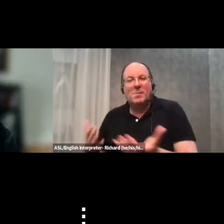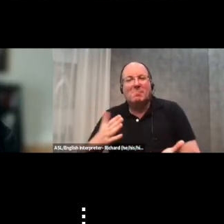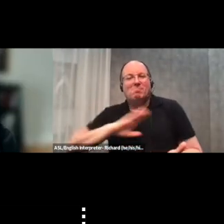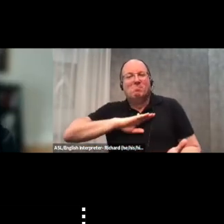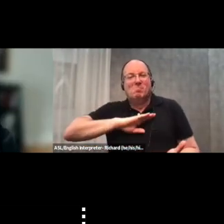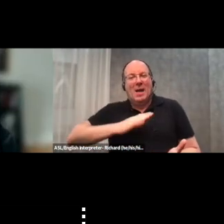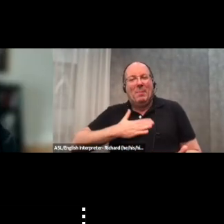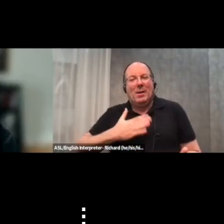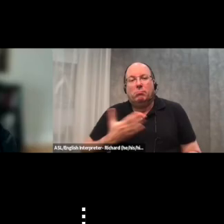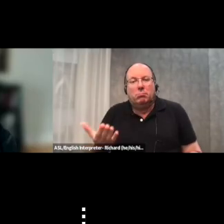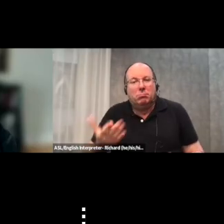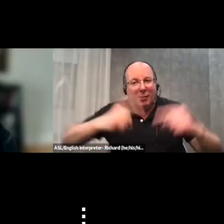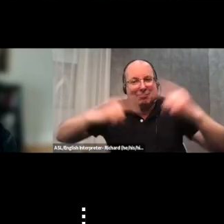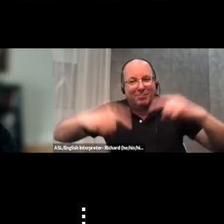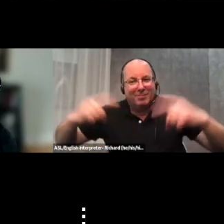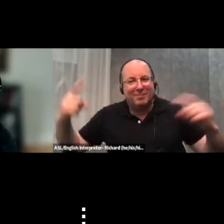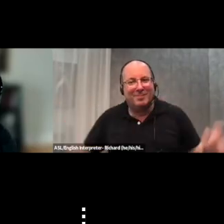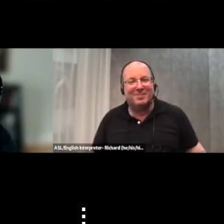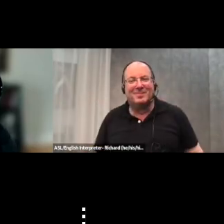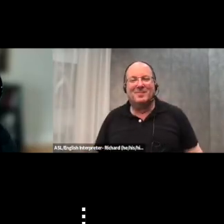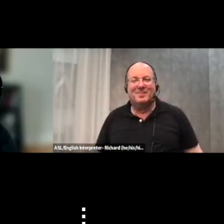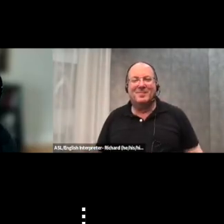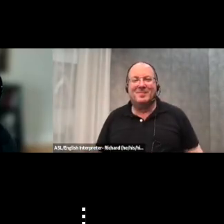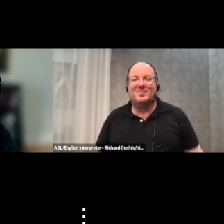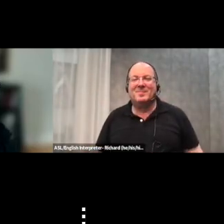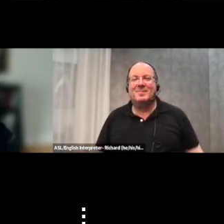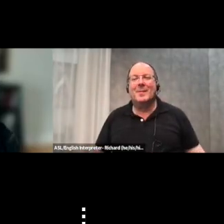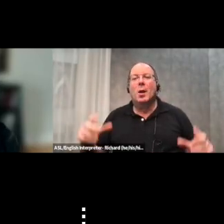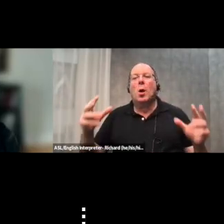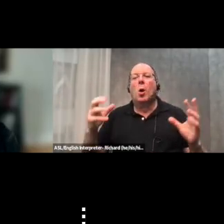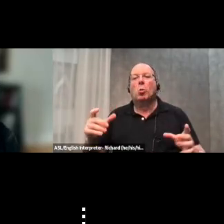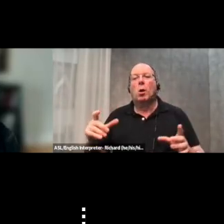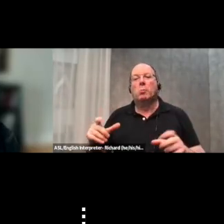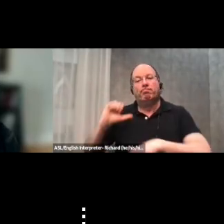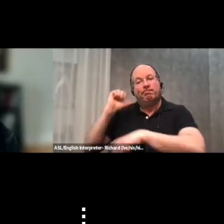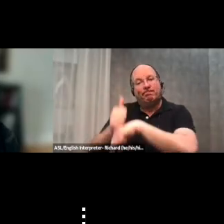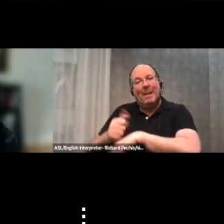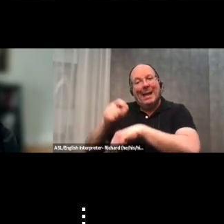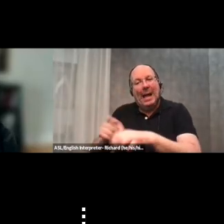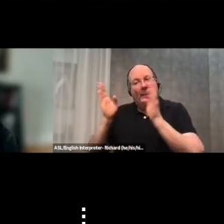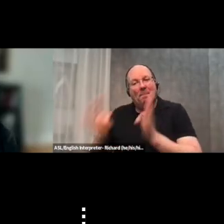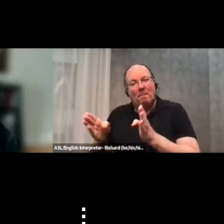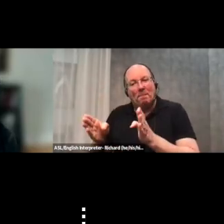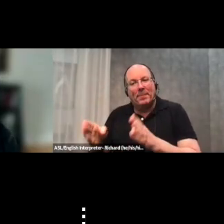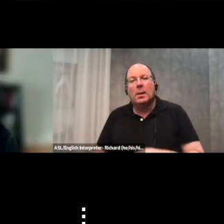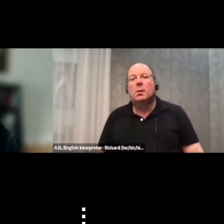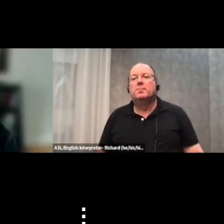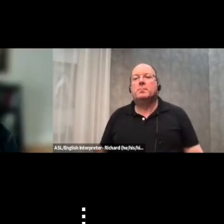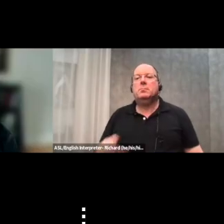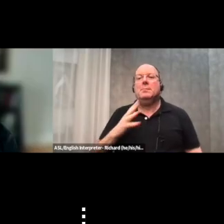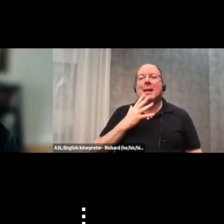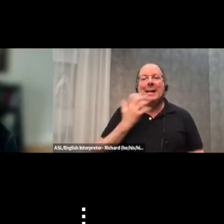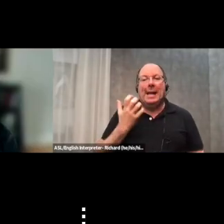I said, it's different for everybody. We want to make sure we also designate time for it. So, I mean, when we're engaging in kink